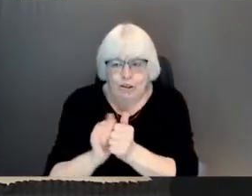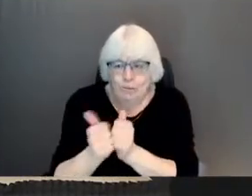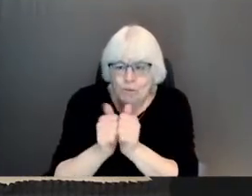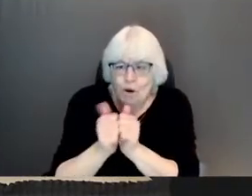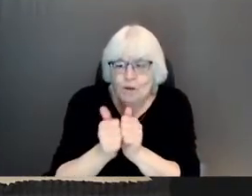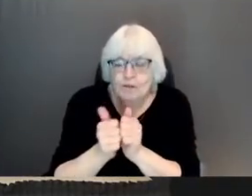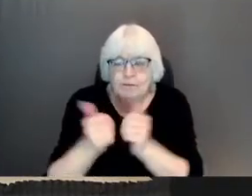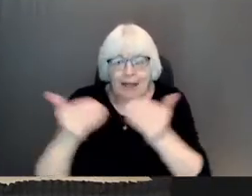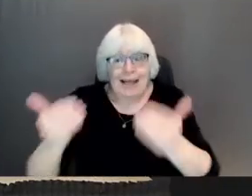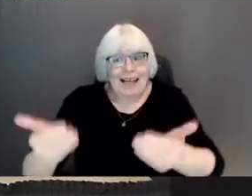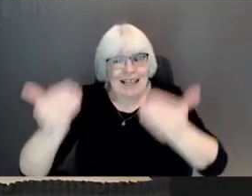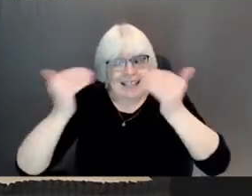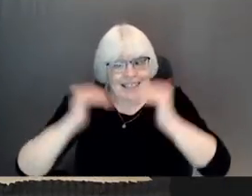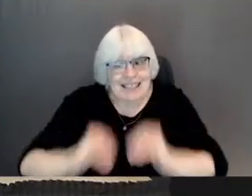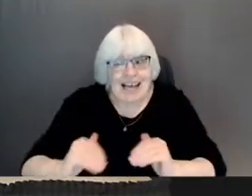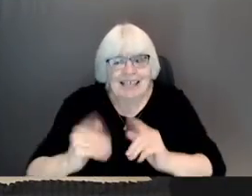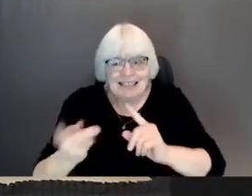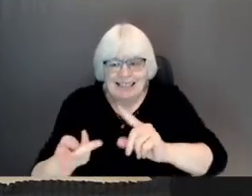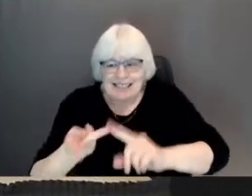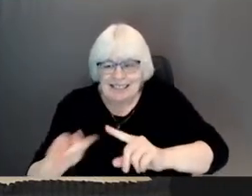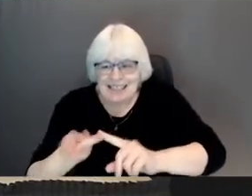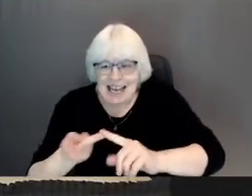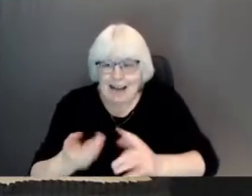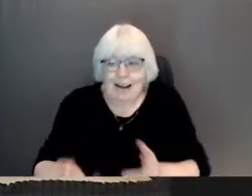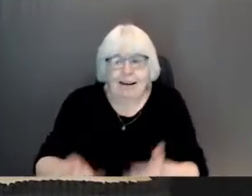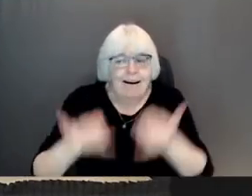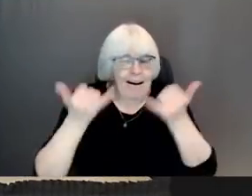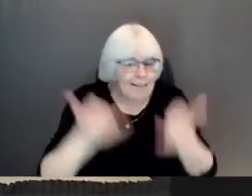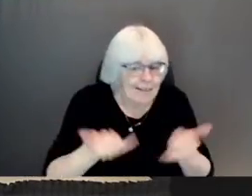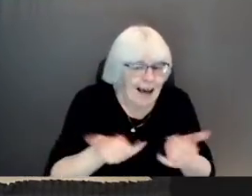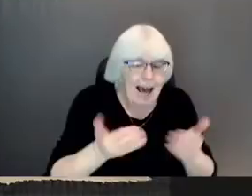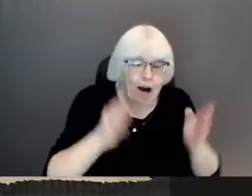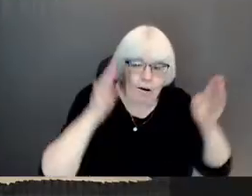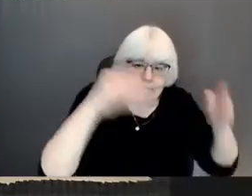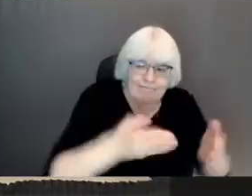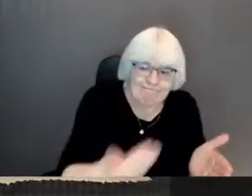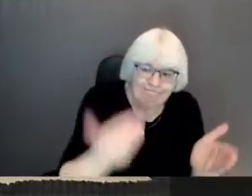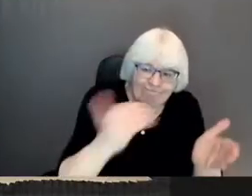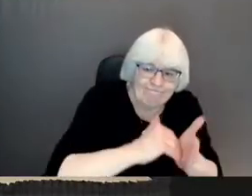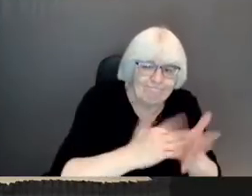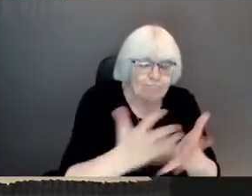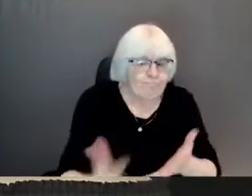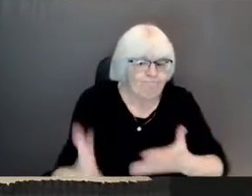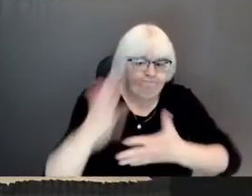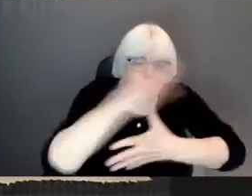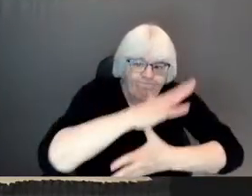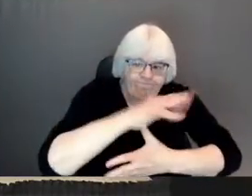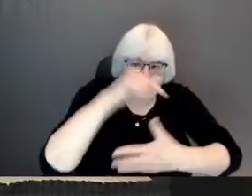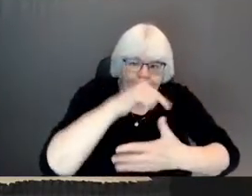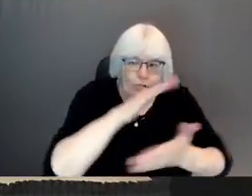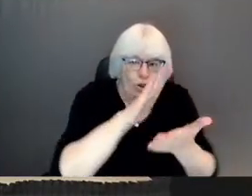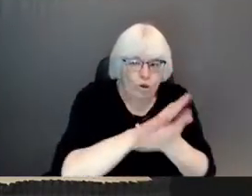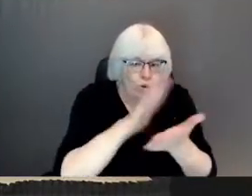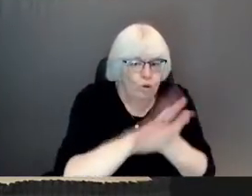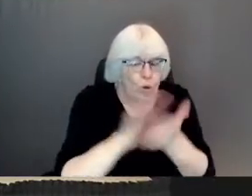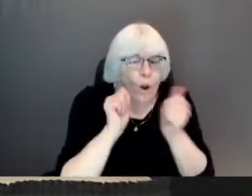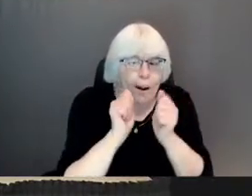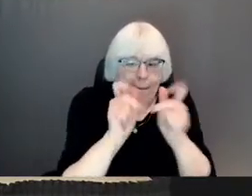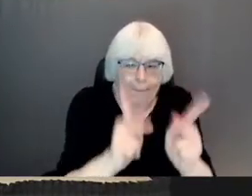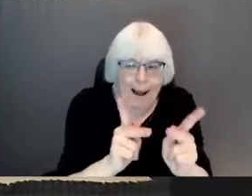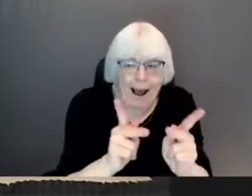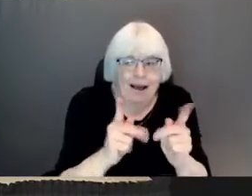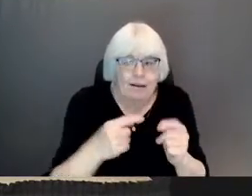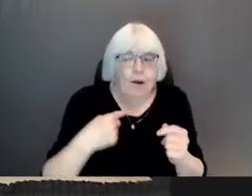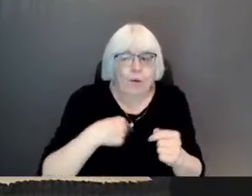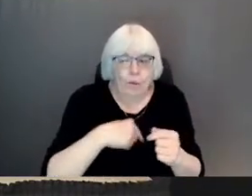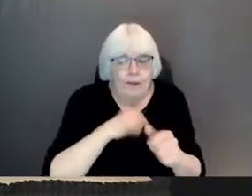priority has been back to school, and we're focusing on operationalizing those plans as we speak. Minister Jamieson is working with her